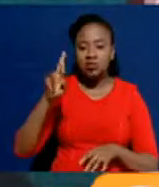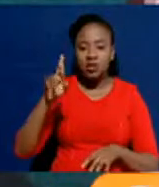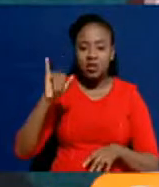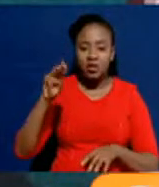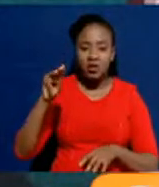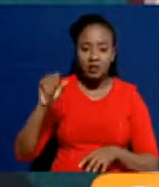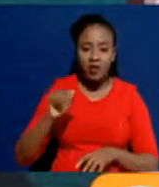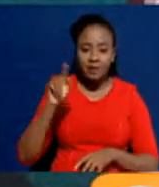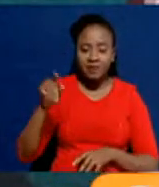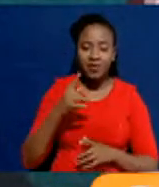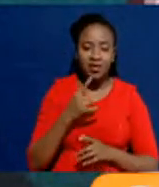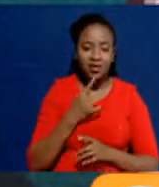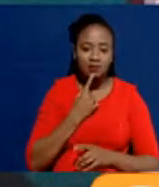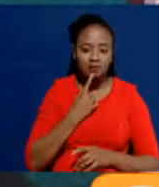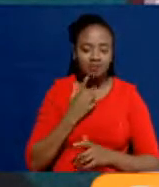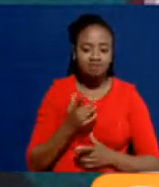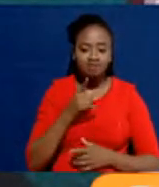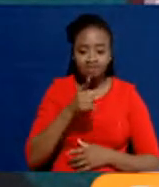who had ruled that, you know,